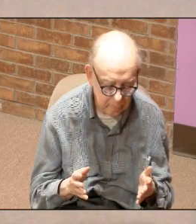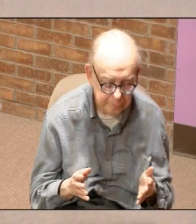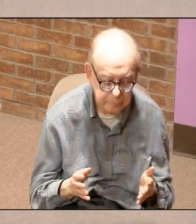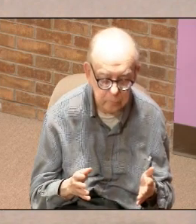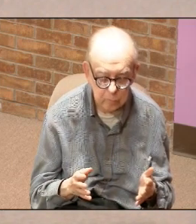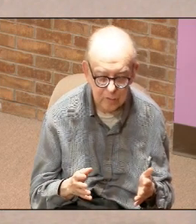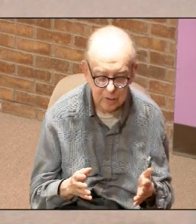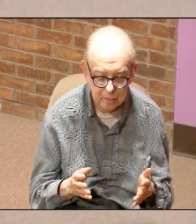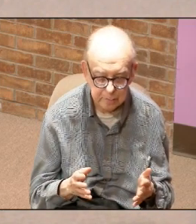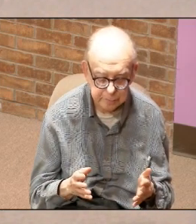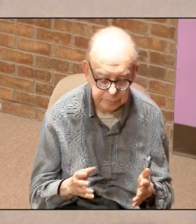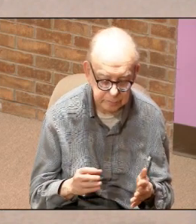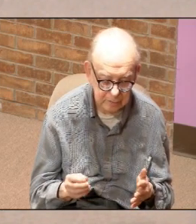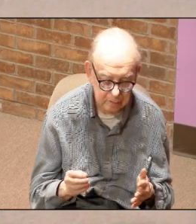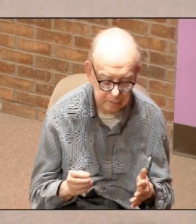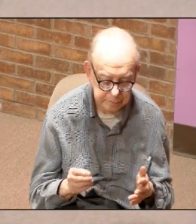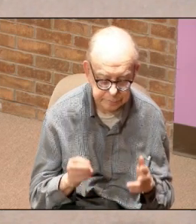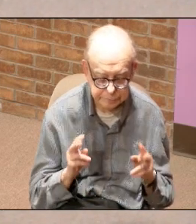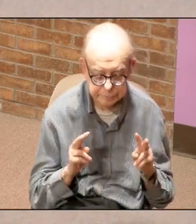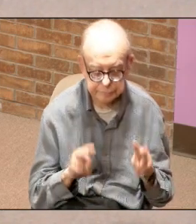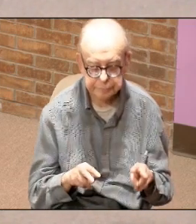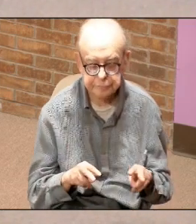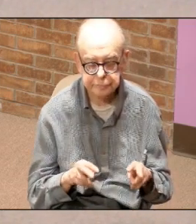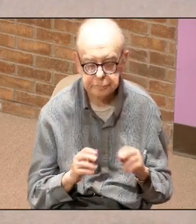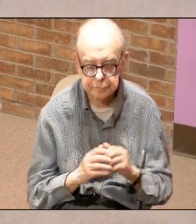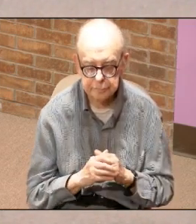at, and I'm looking,